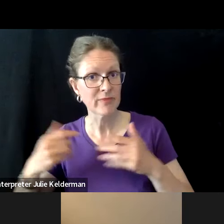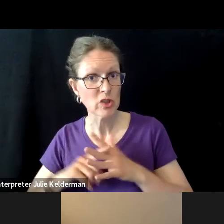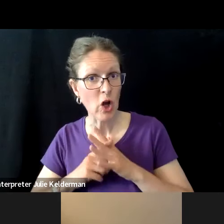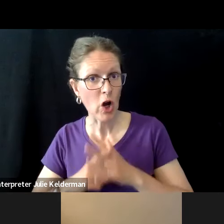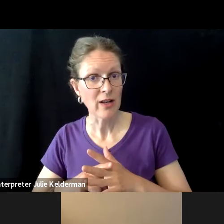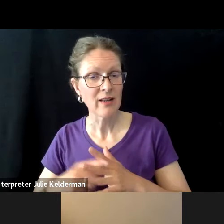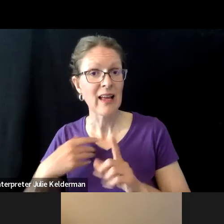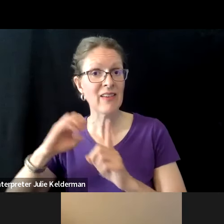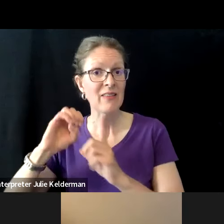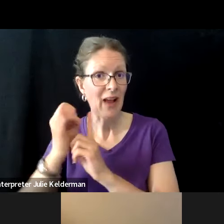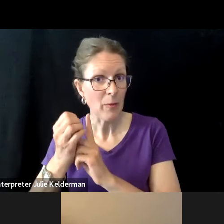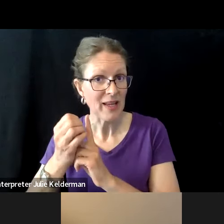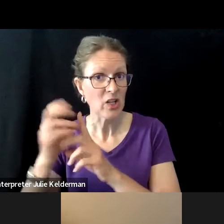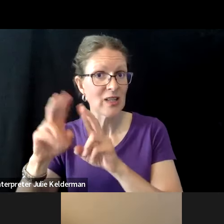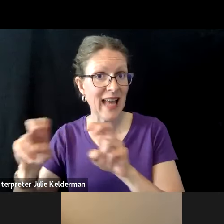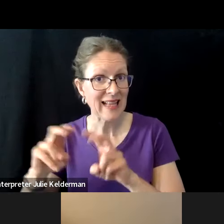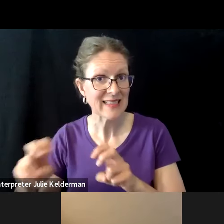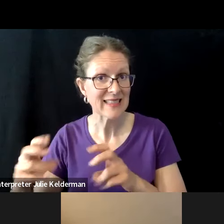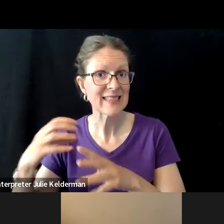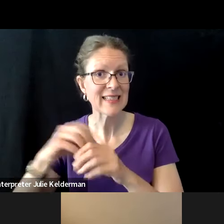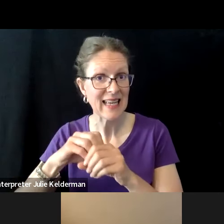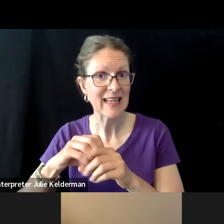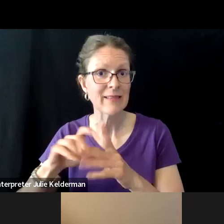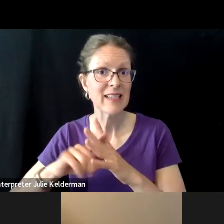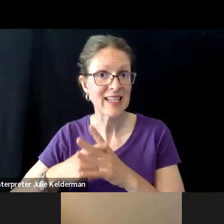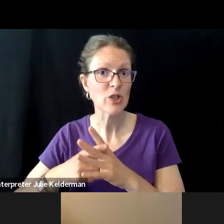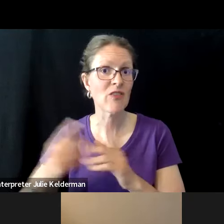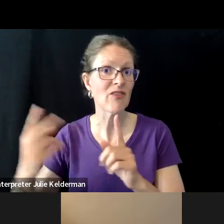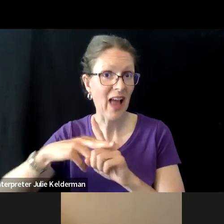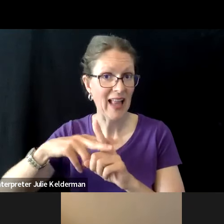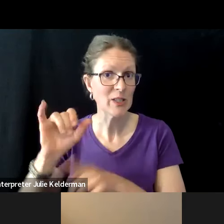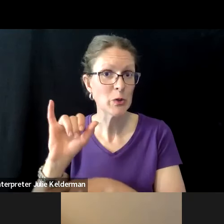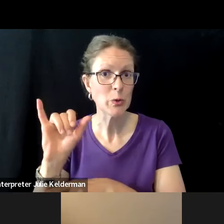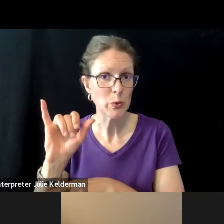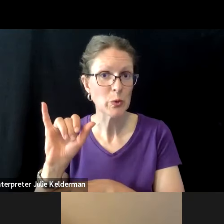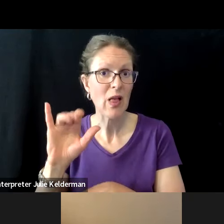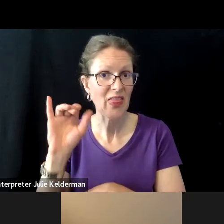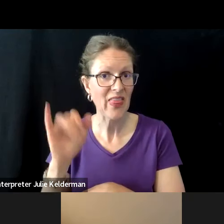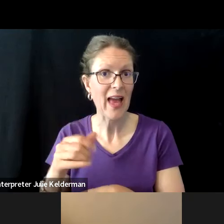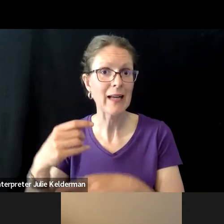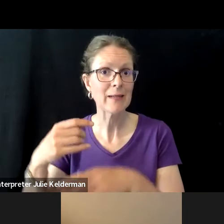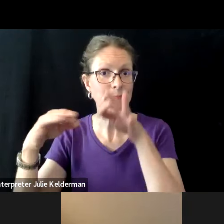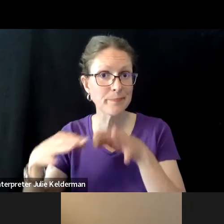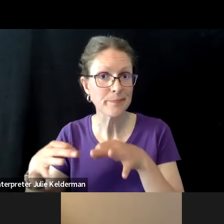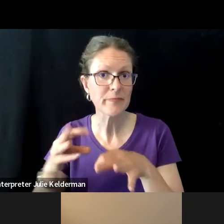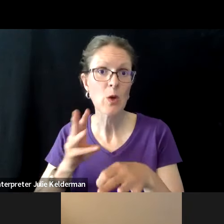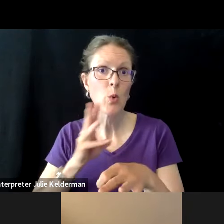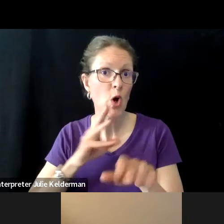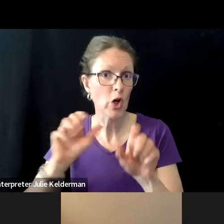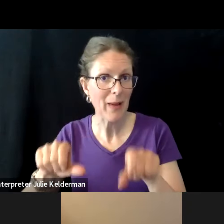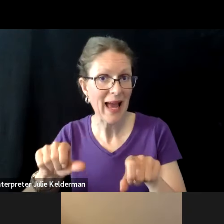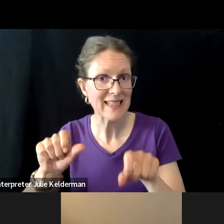environmental analysis in our initial filing as well that talks about what the you know, water capacity for the